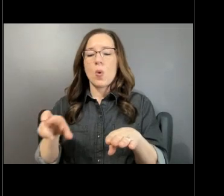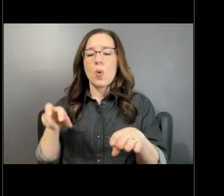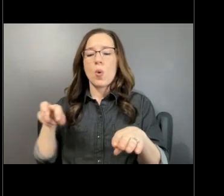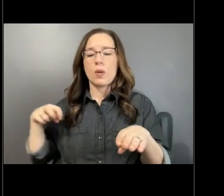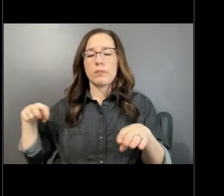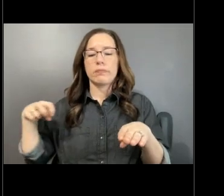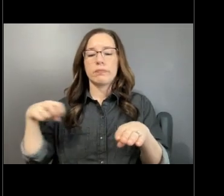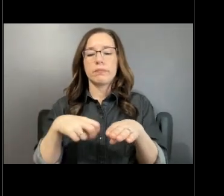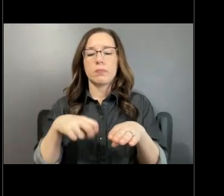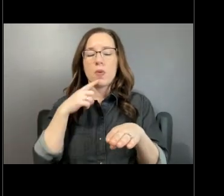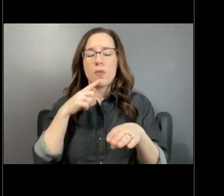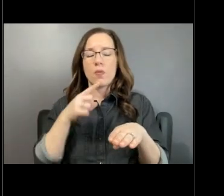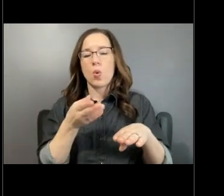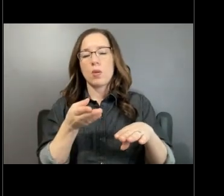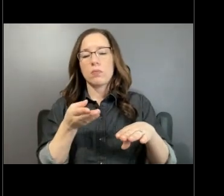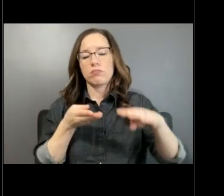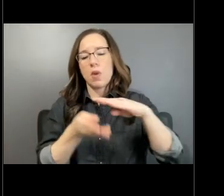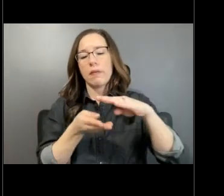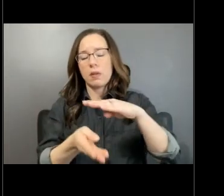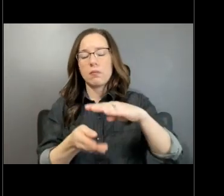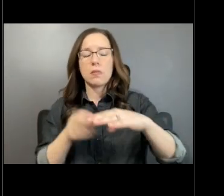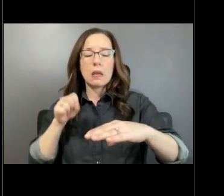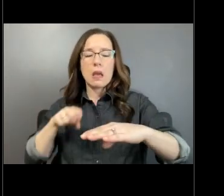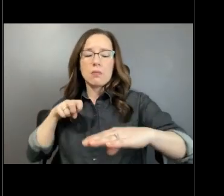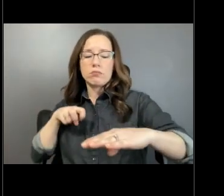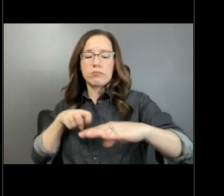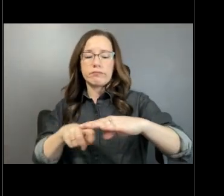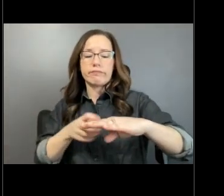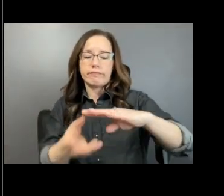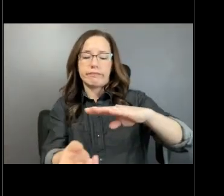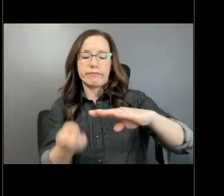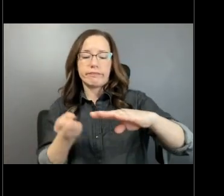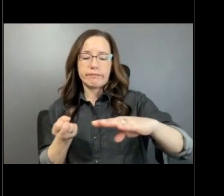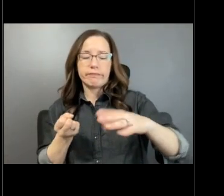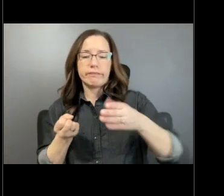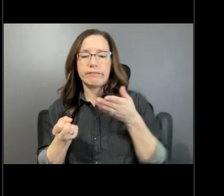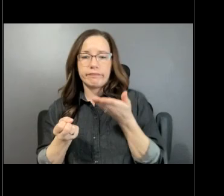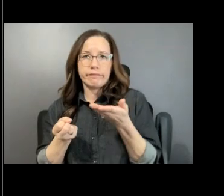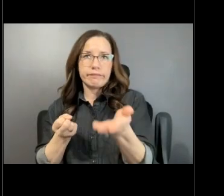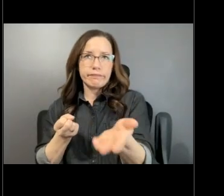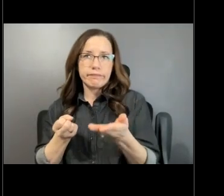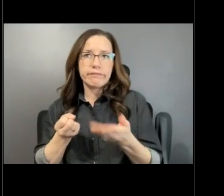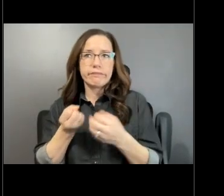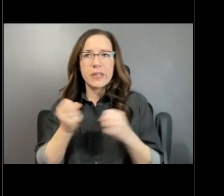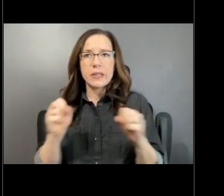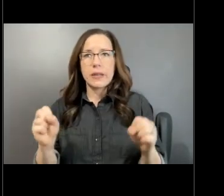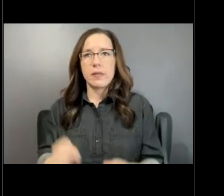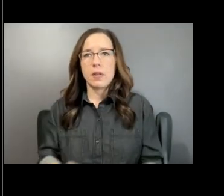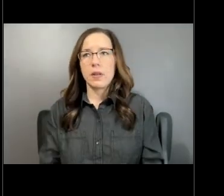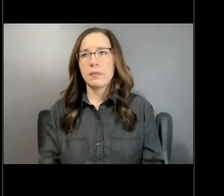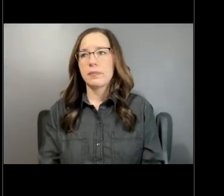rack, so the user can use the appliance safely.